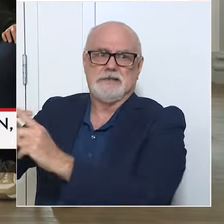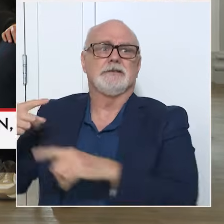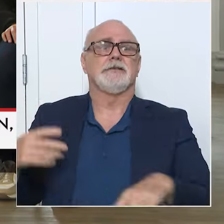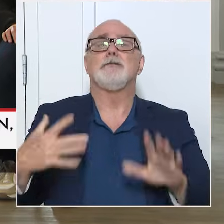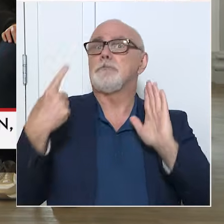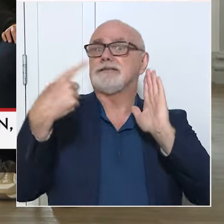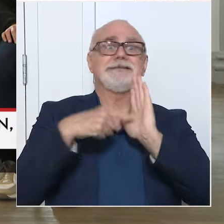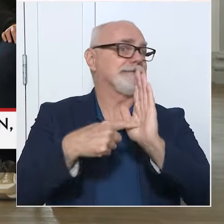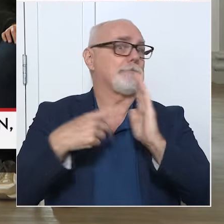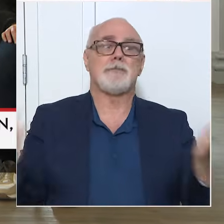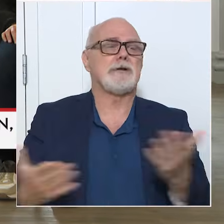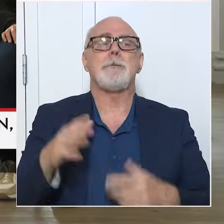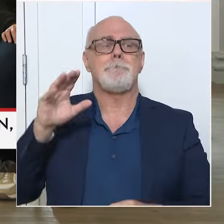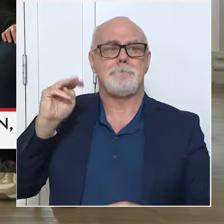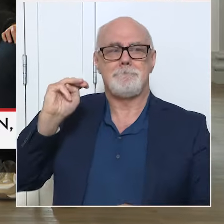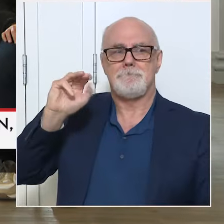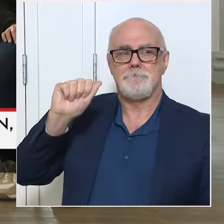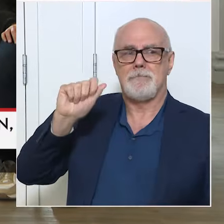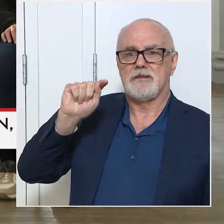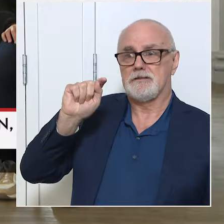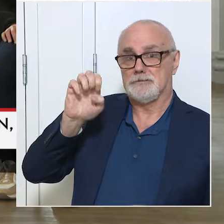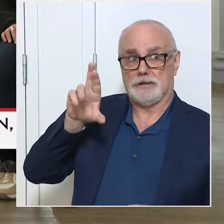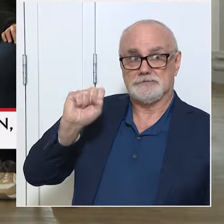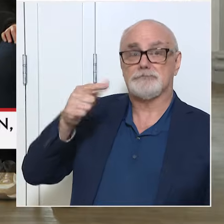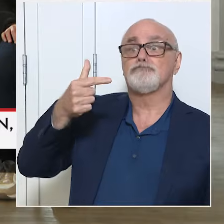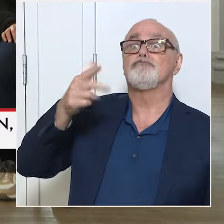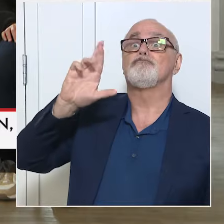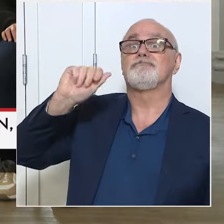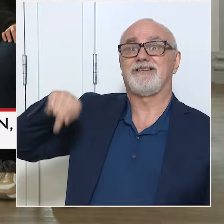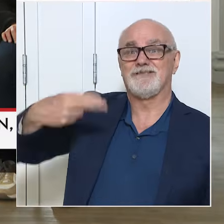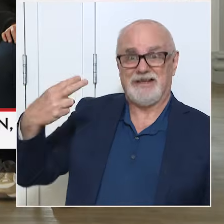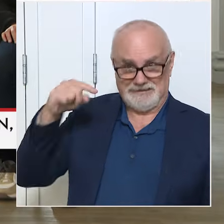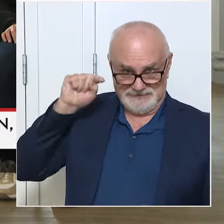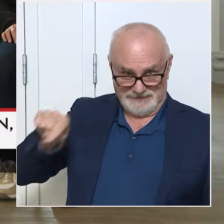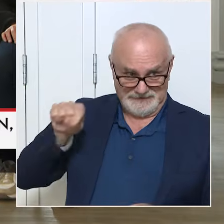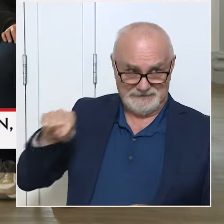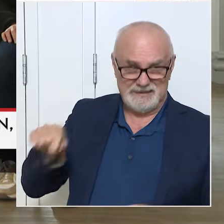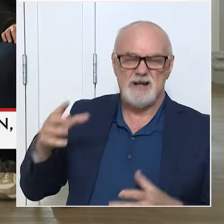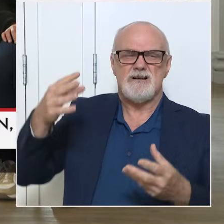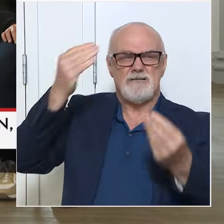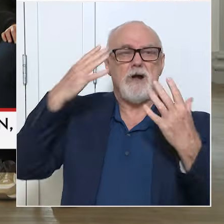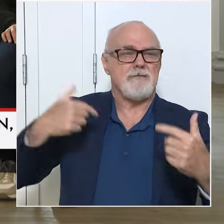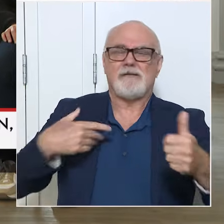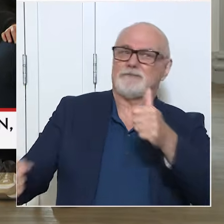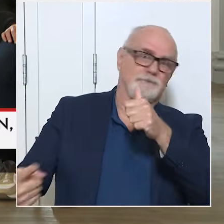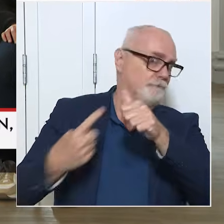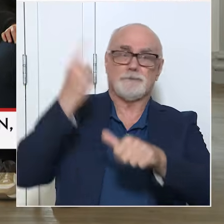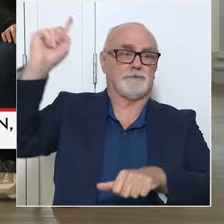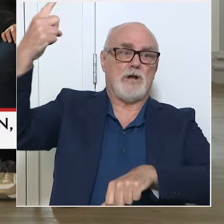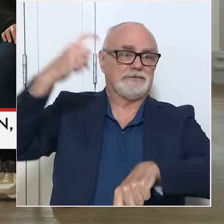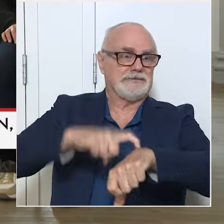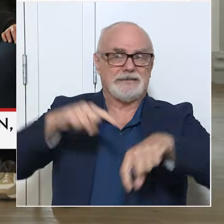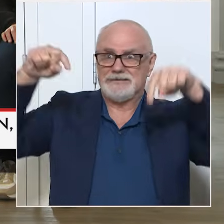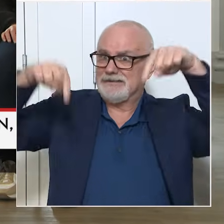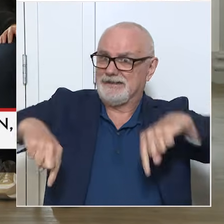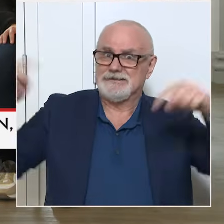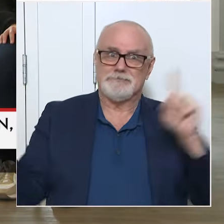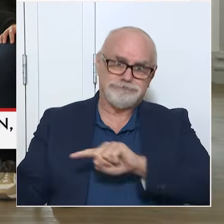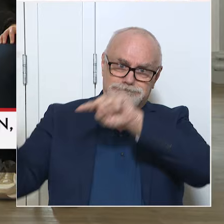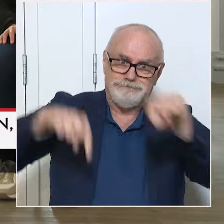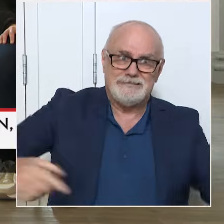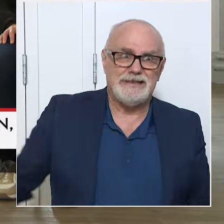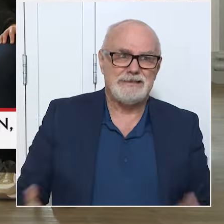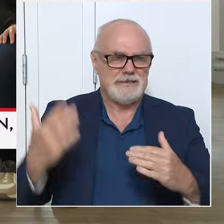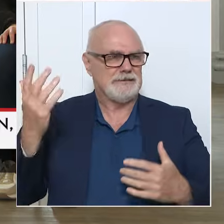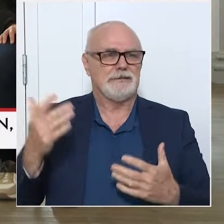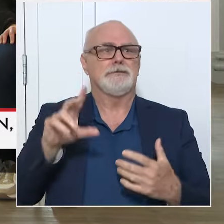many DC buildings, and I've never been in this one, and it is just so beautiful, right next to DuPont Circle Metro stop. So